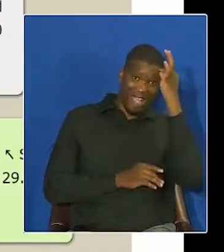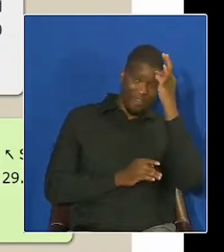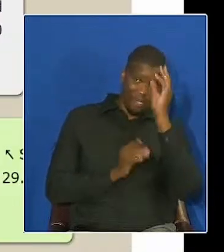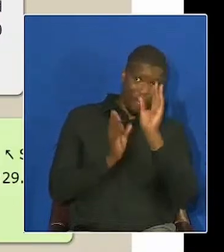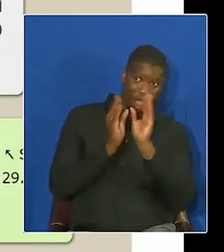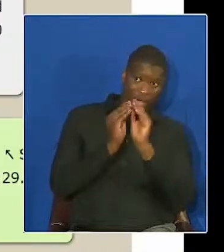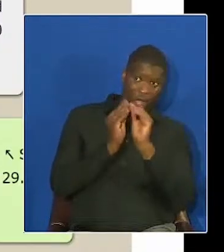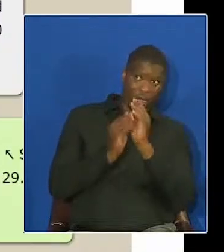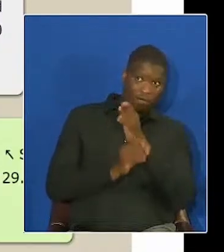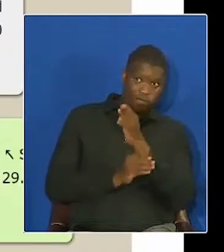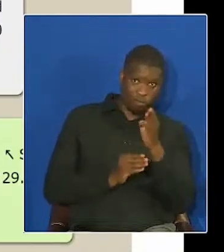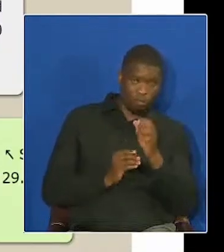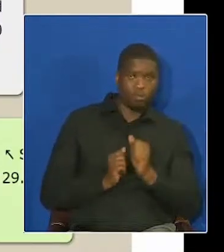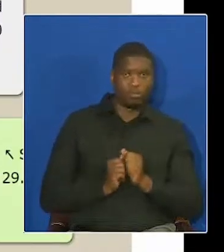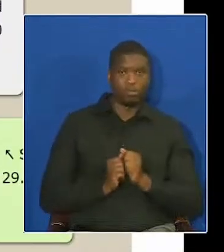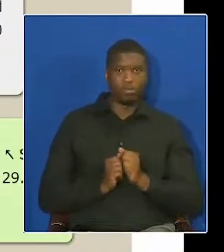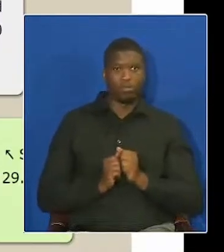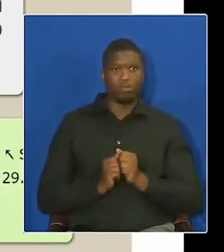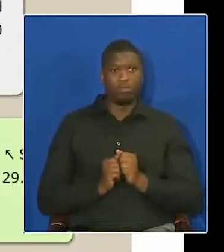Is it not